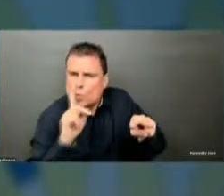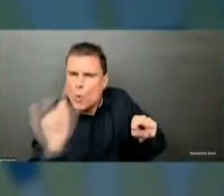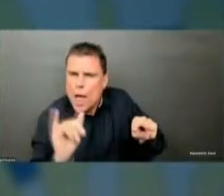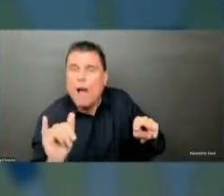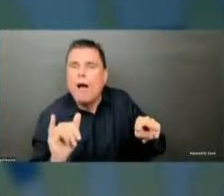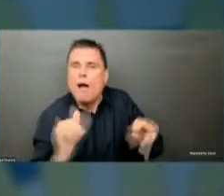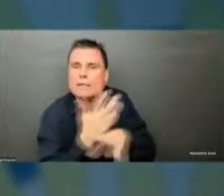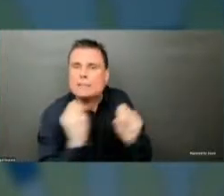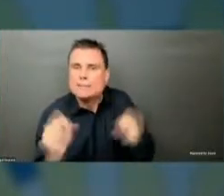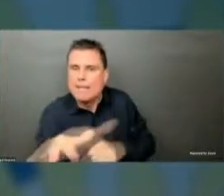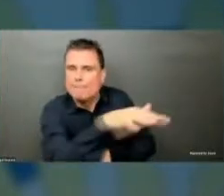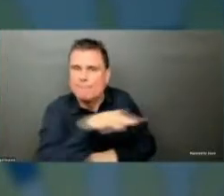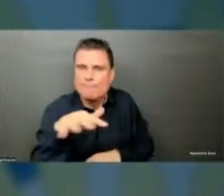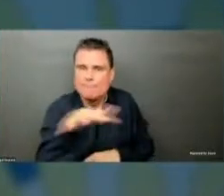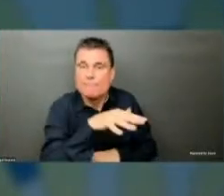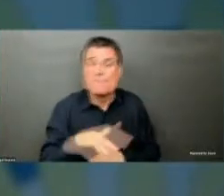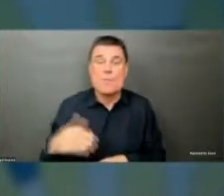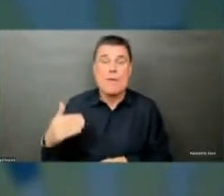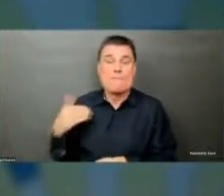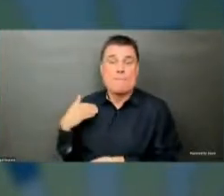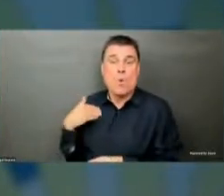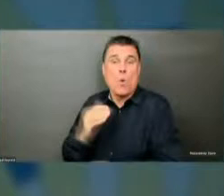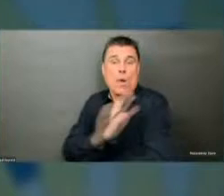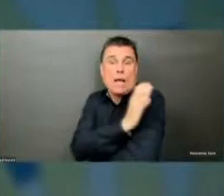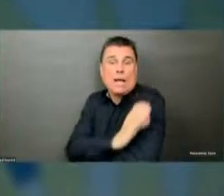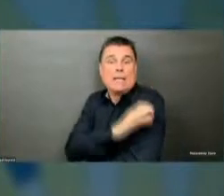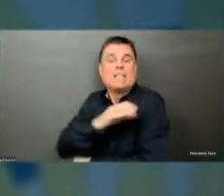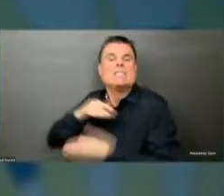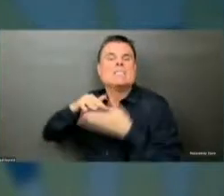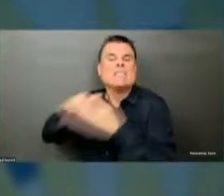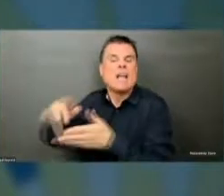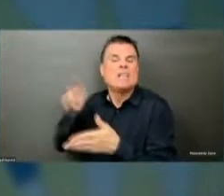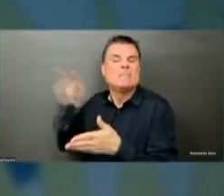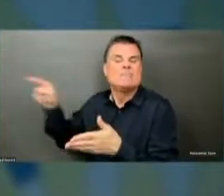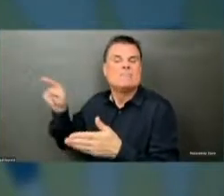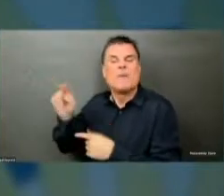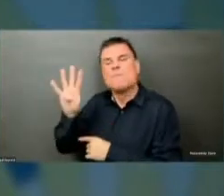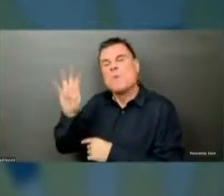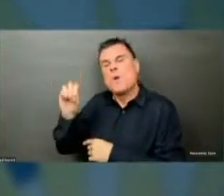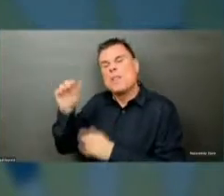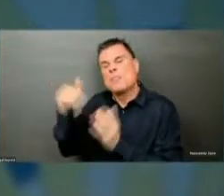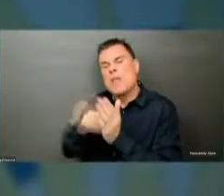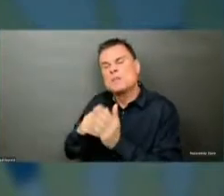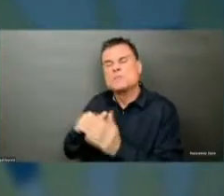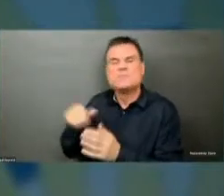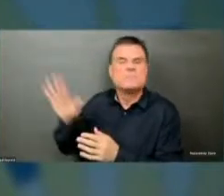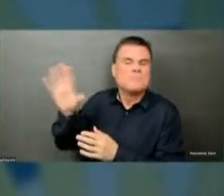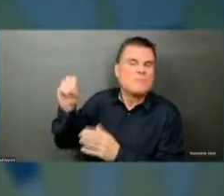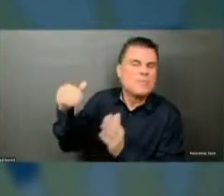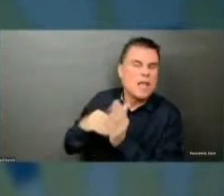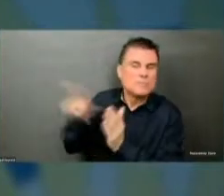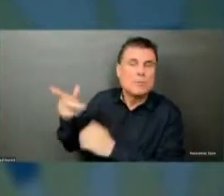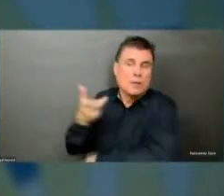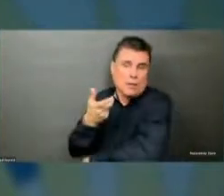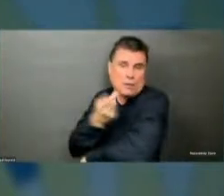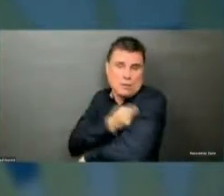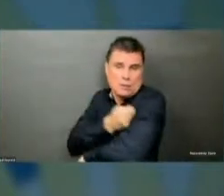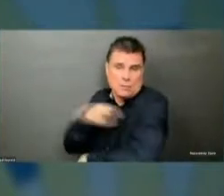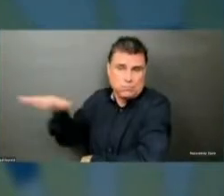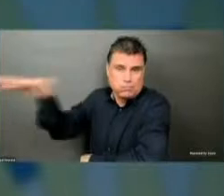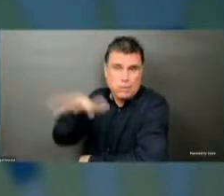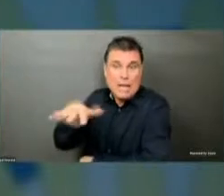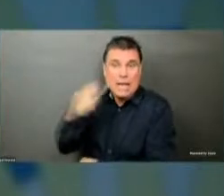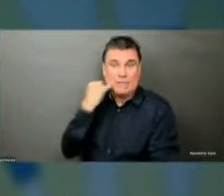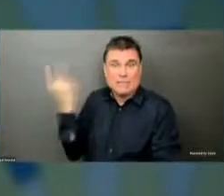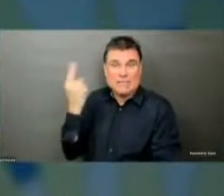40,000, 50,000 people in them, and you would expect to see any common safety concerns, but not rare